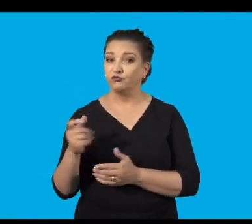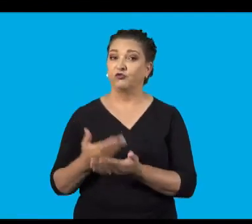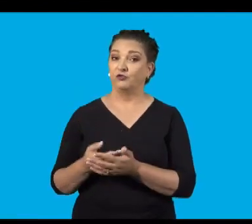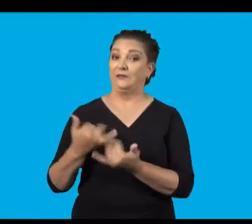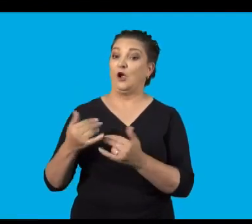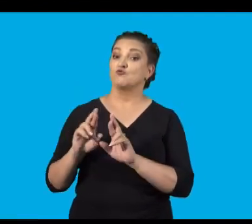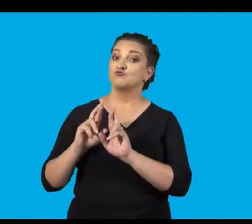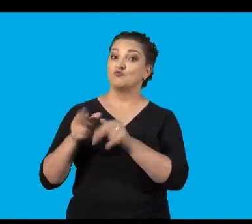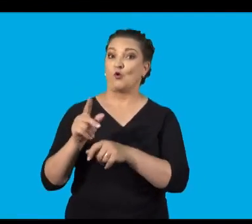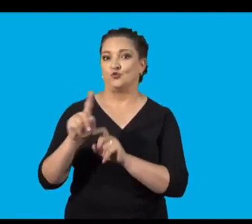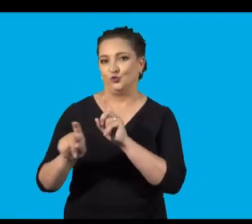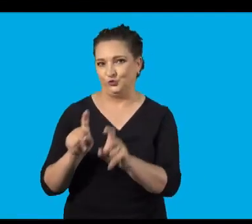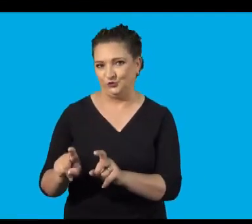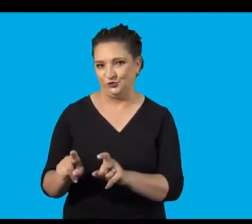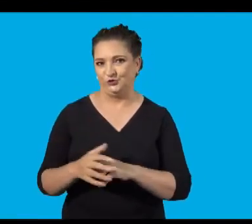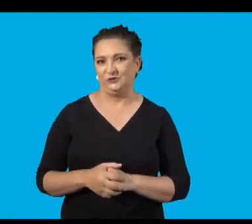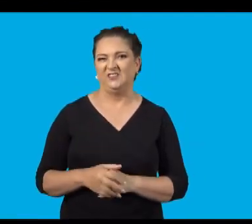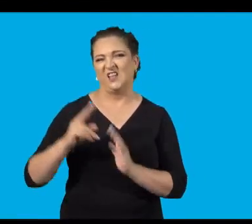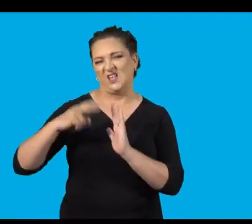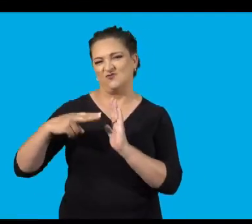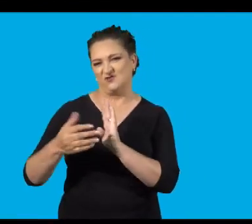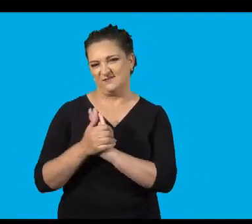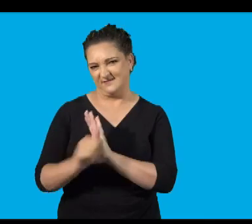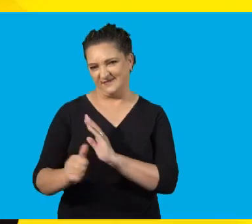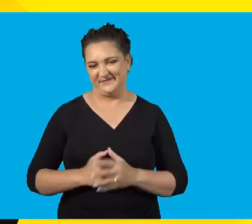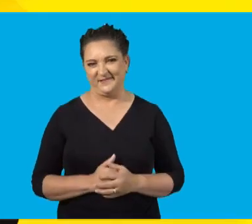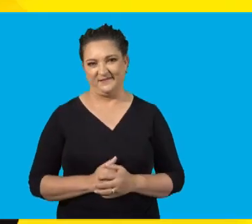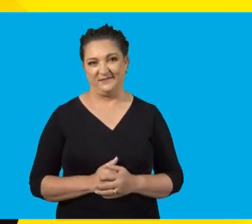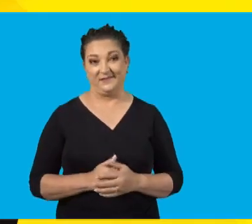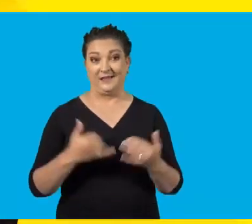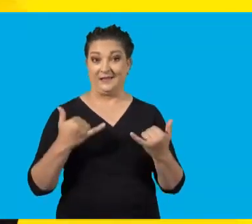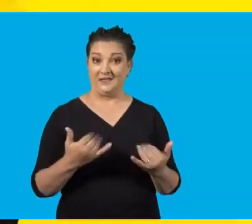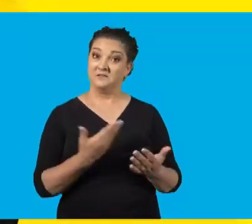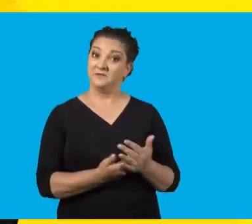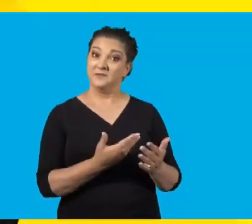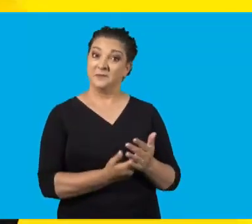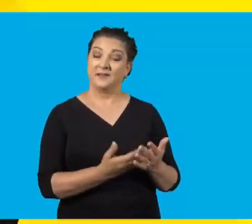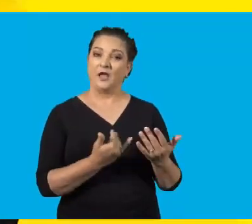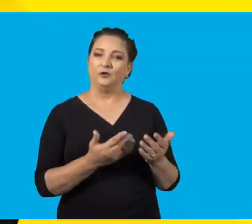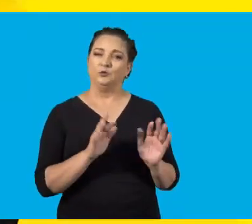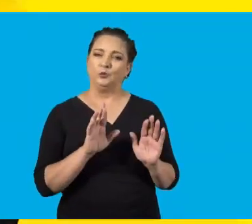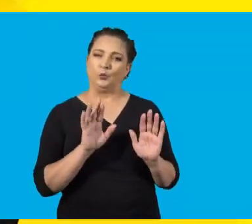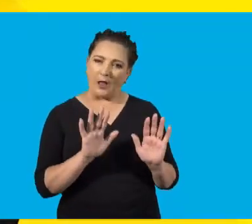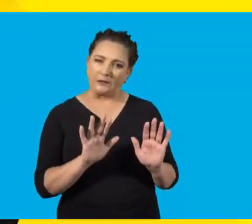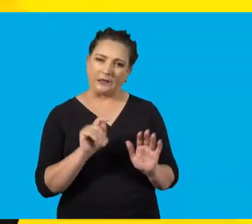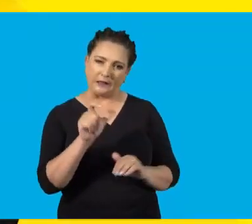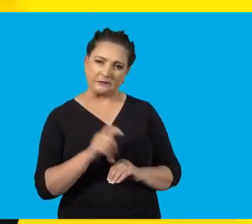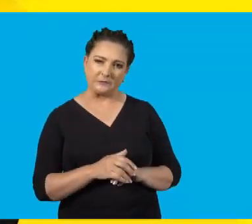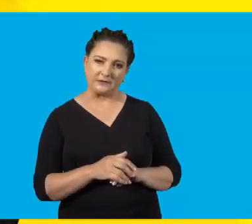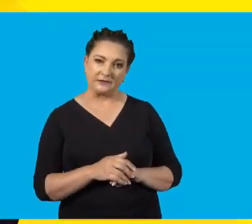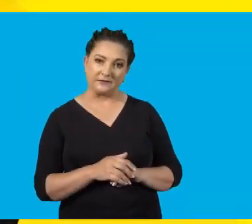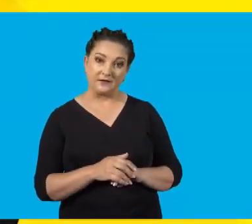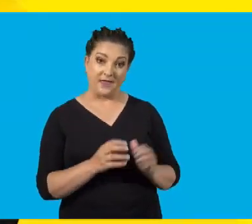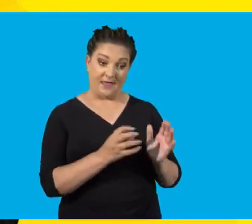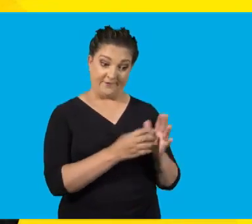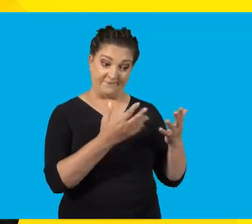vocabulary to respond to the language questions that need to be addressed, all right? So we are taking a quick pause here. I will see